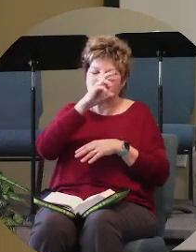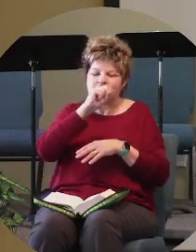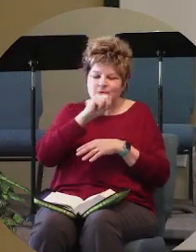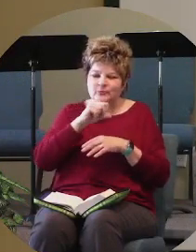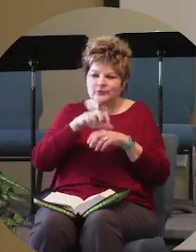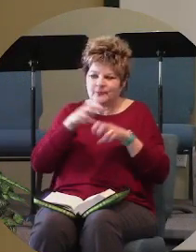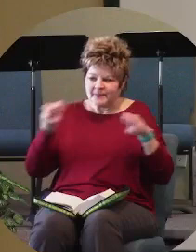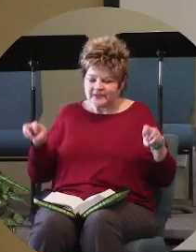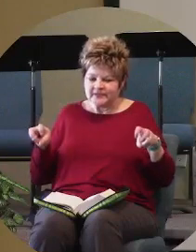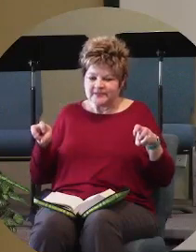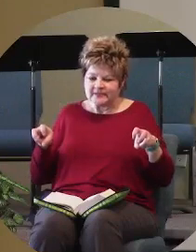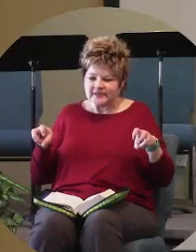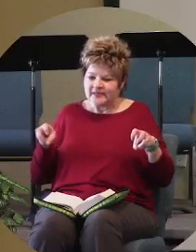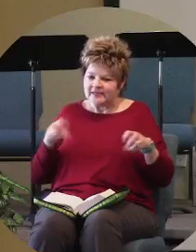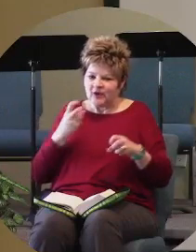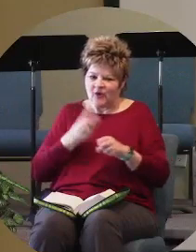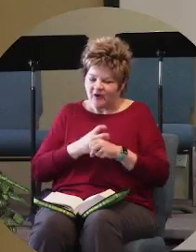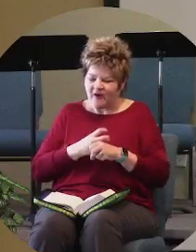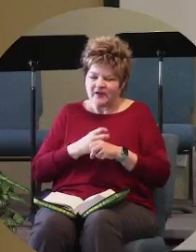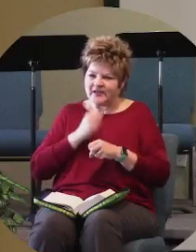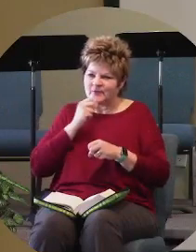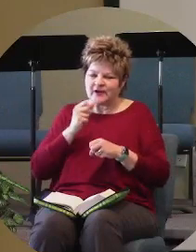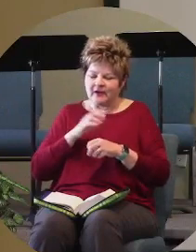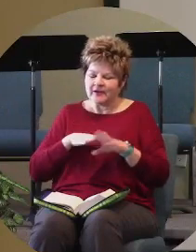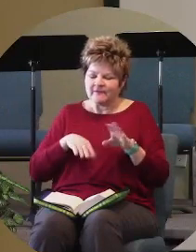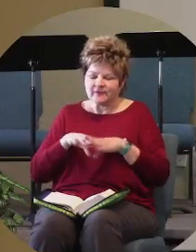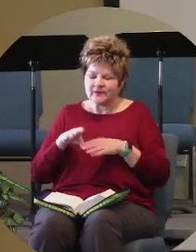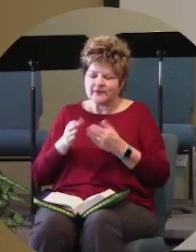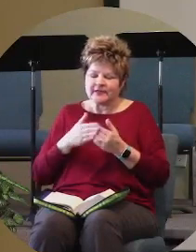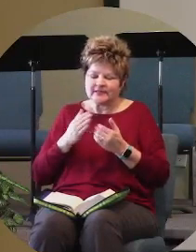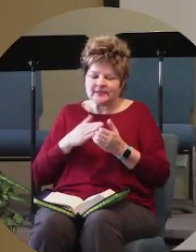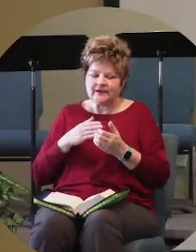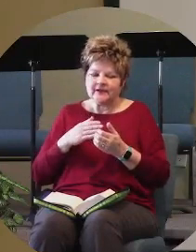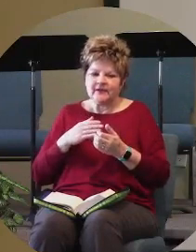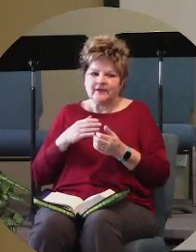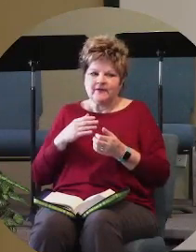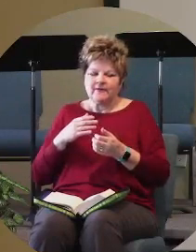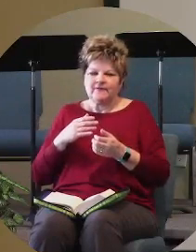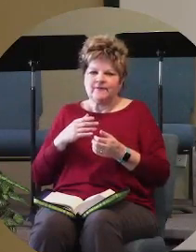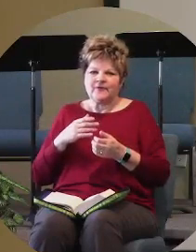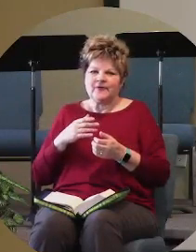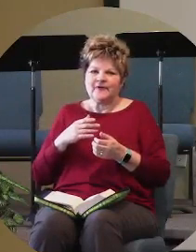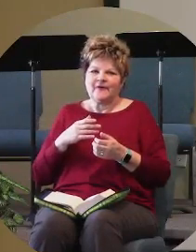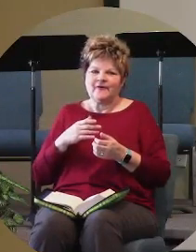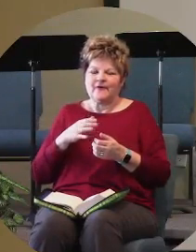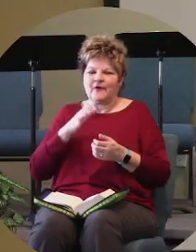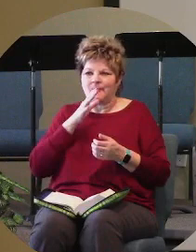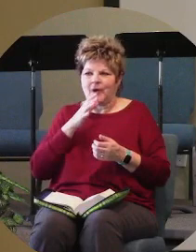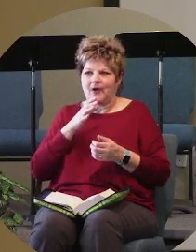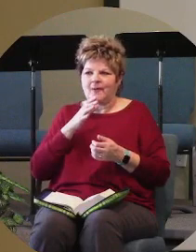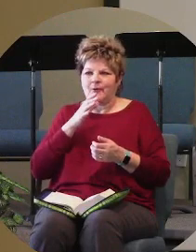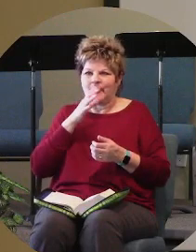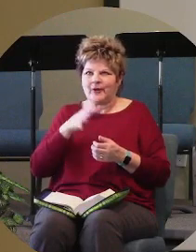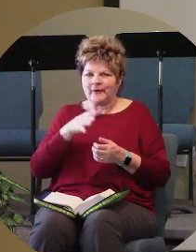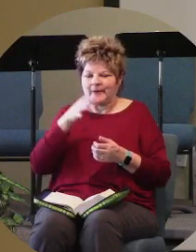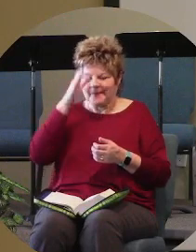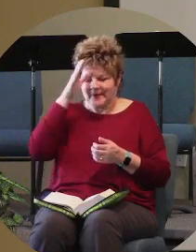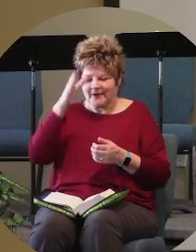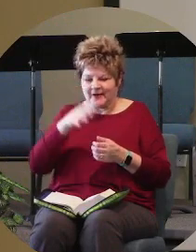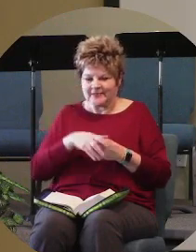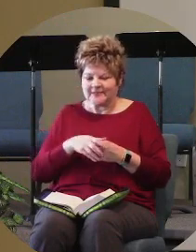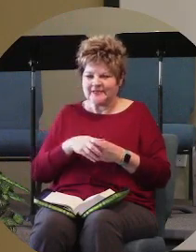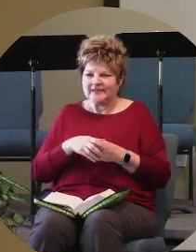uncomfortable, and it was real easy for our mom and grandparents to slide on the wood if